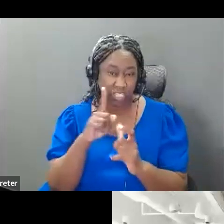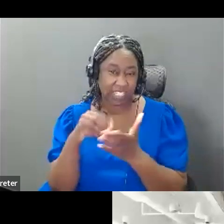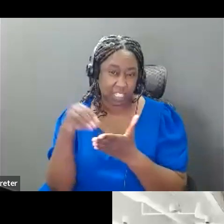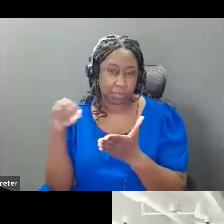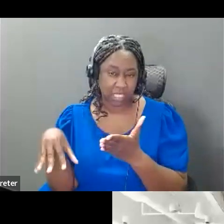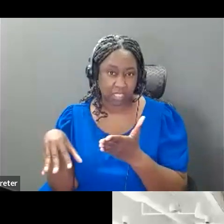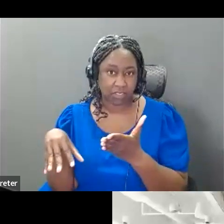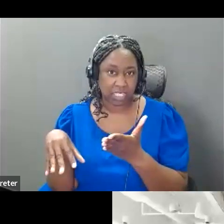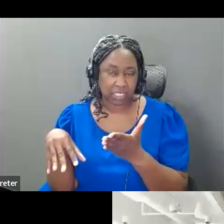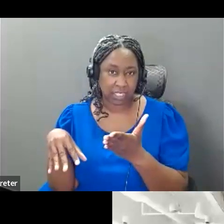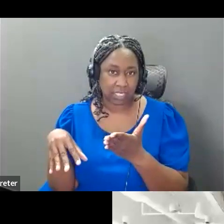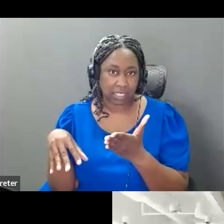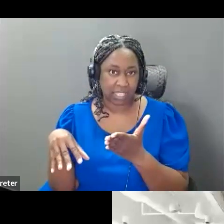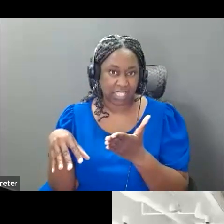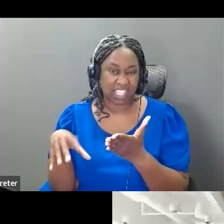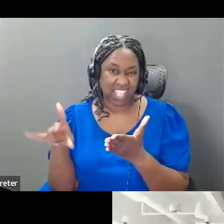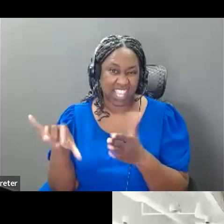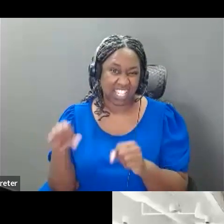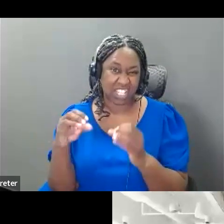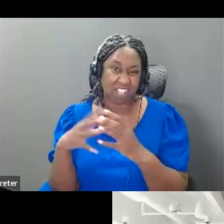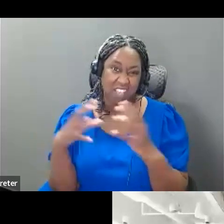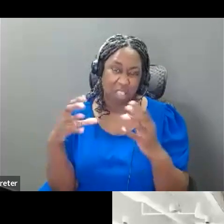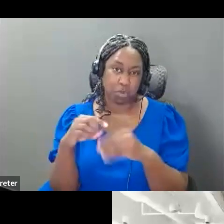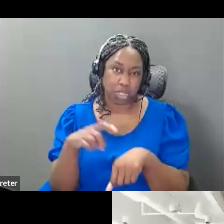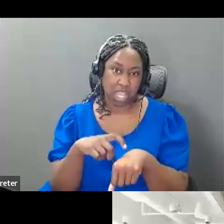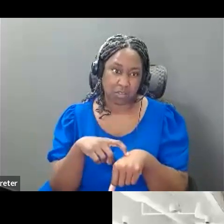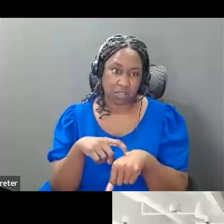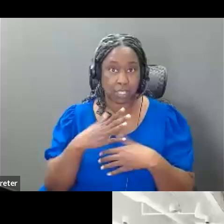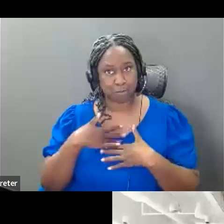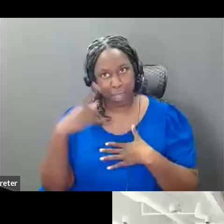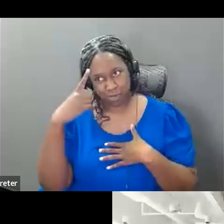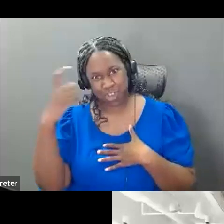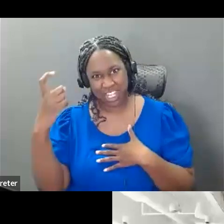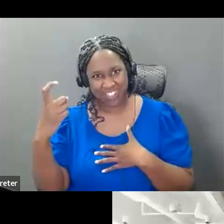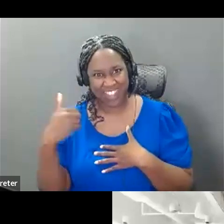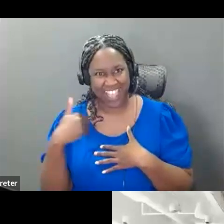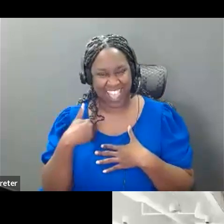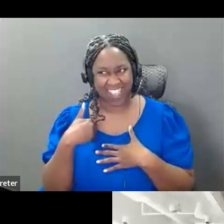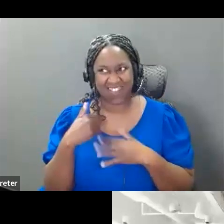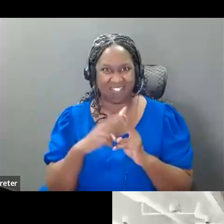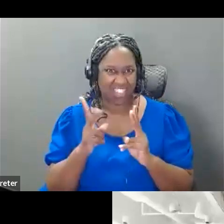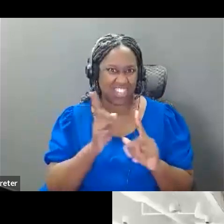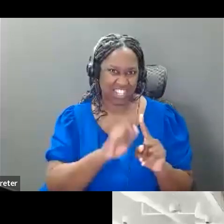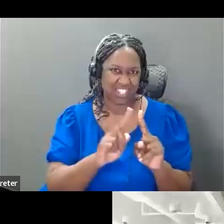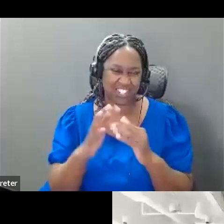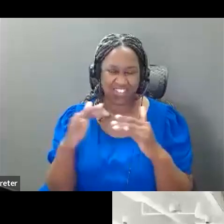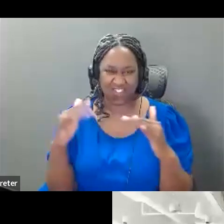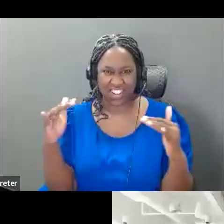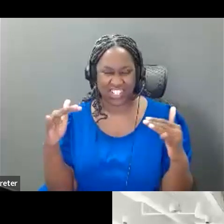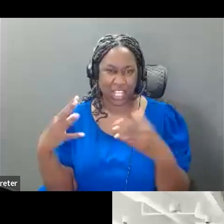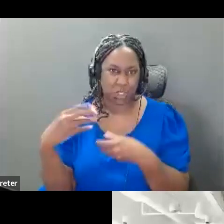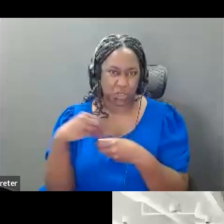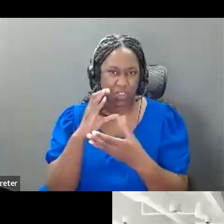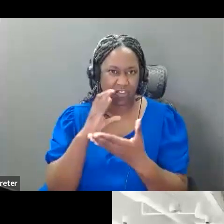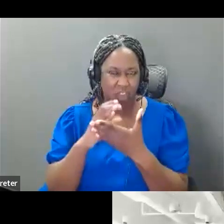expensive and takes a lot more time. Now, it's my dream to have like a very diverse and inclusive